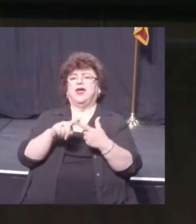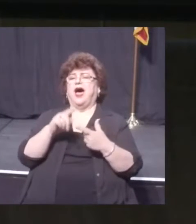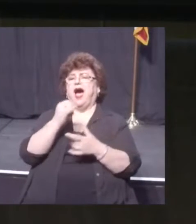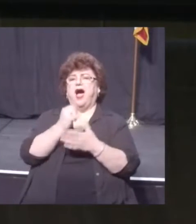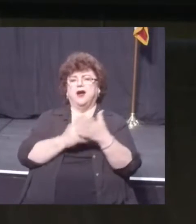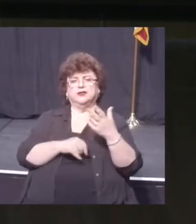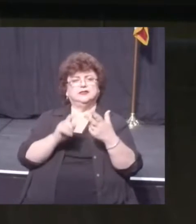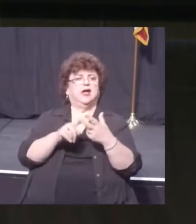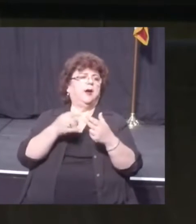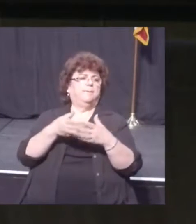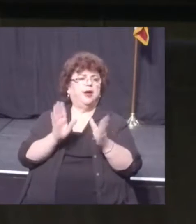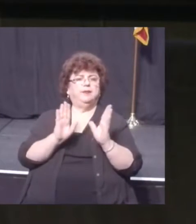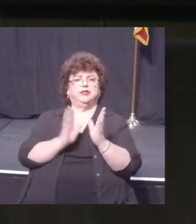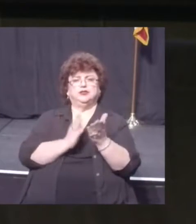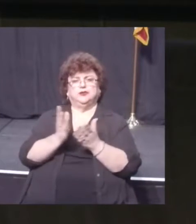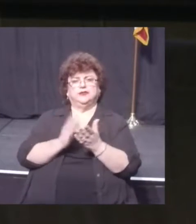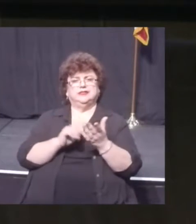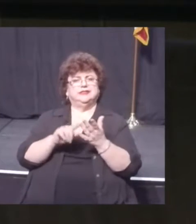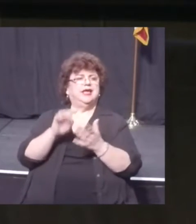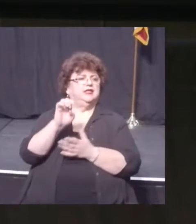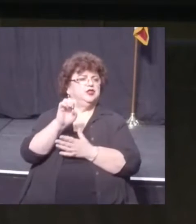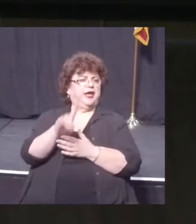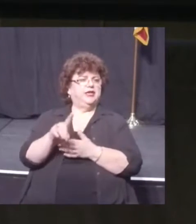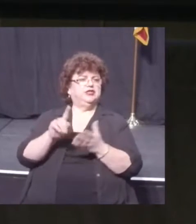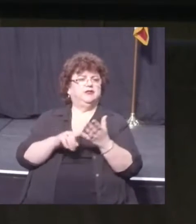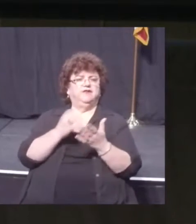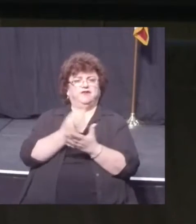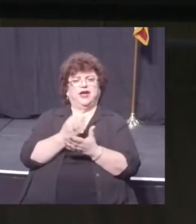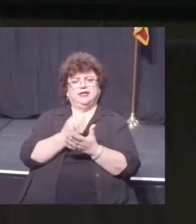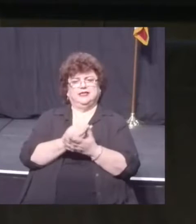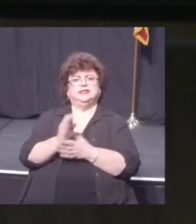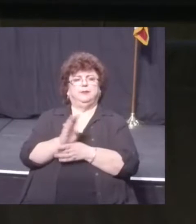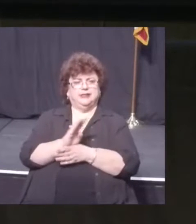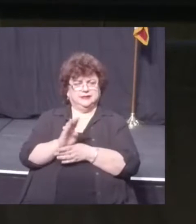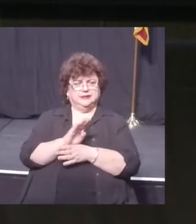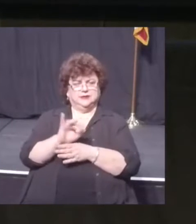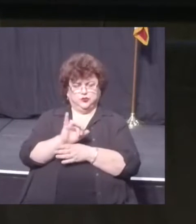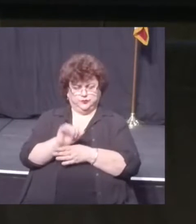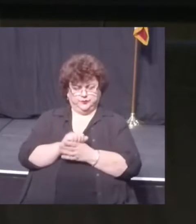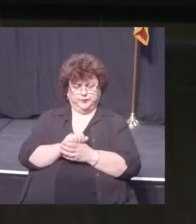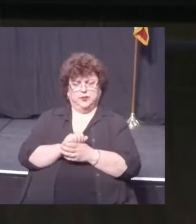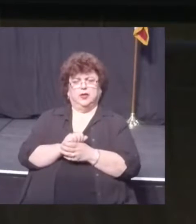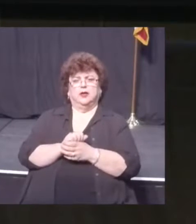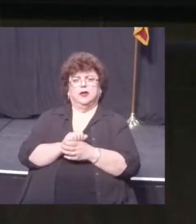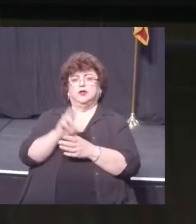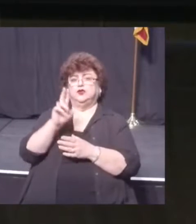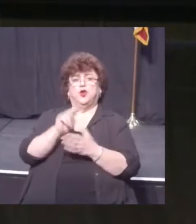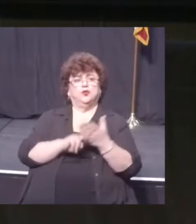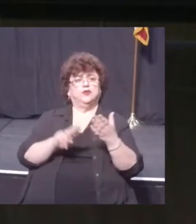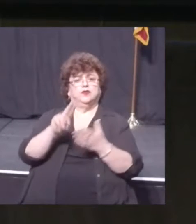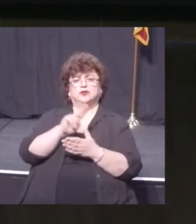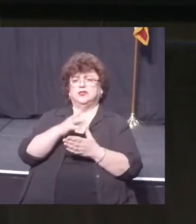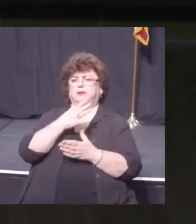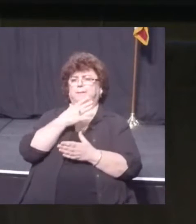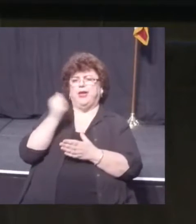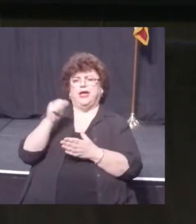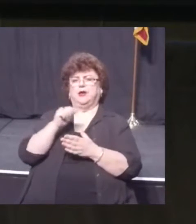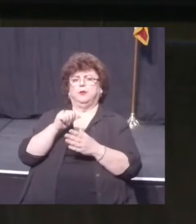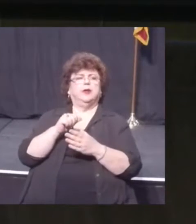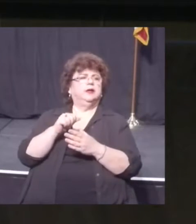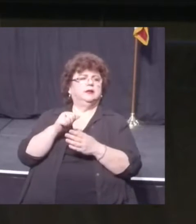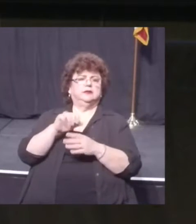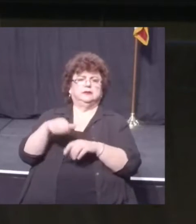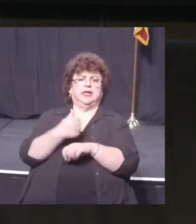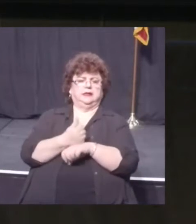and social services, education, finance, and business. No university is better positioned to